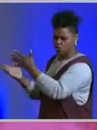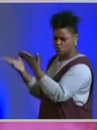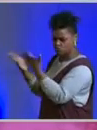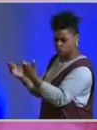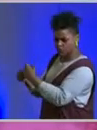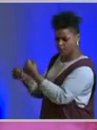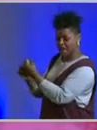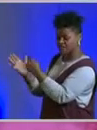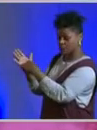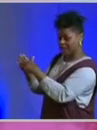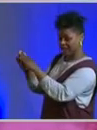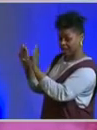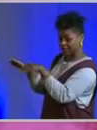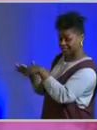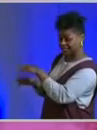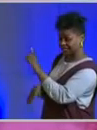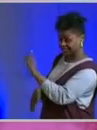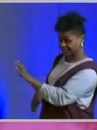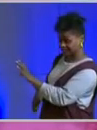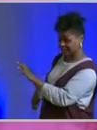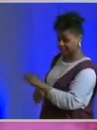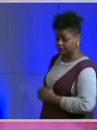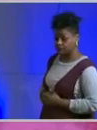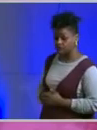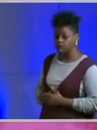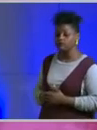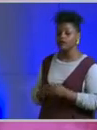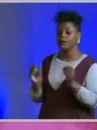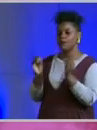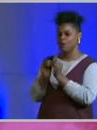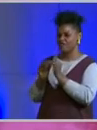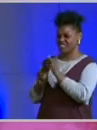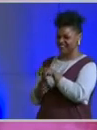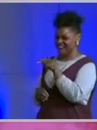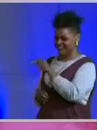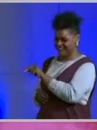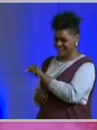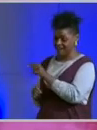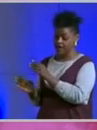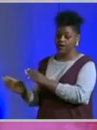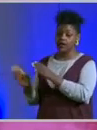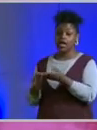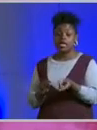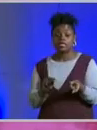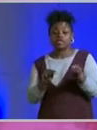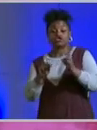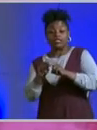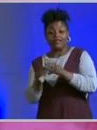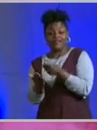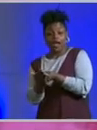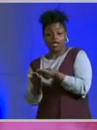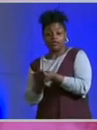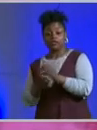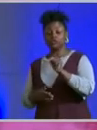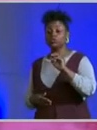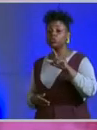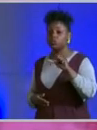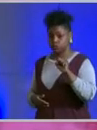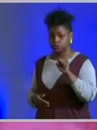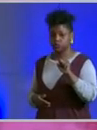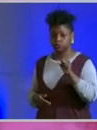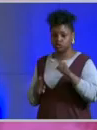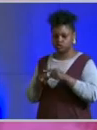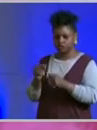in the district. So certainly doing more of that. And then finally, just increasing funding tools available to assist